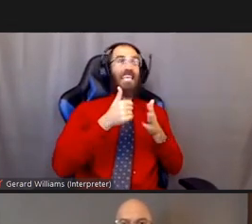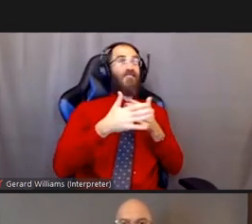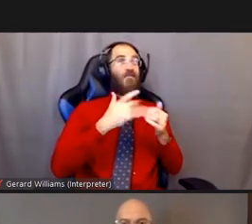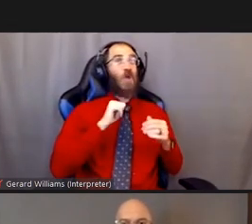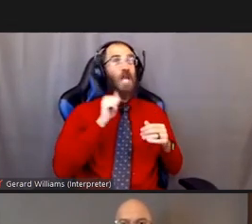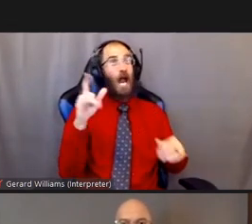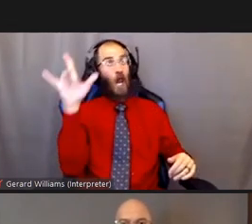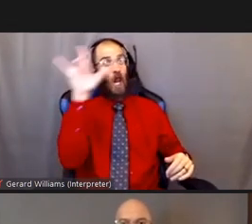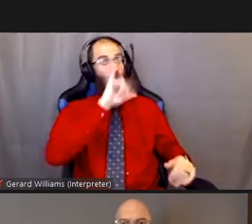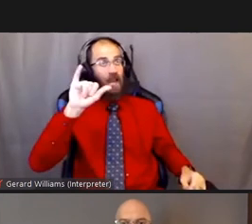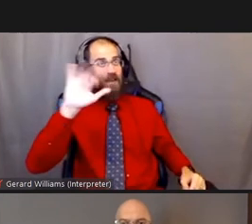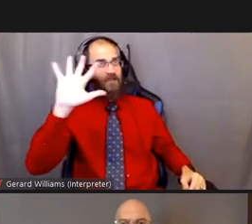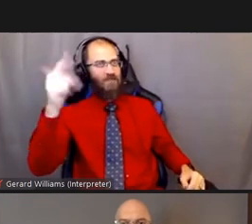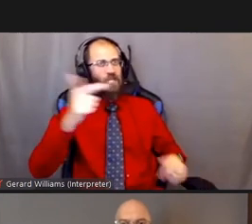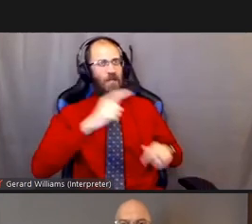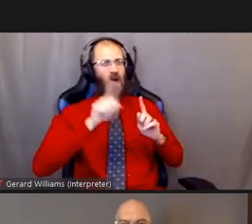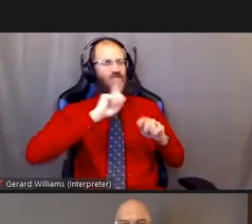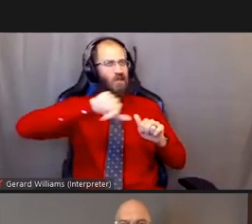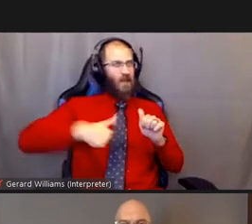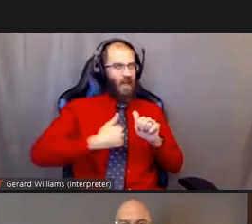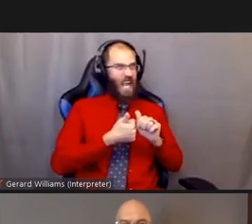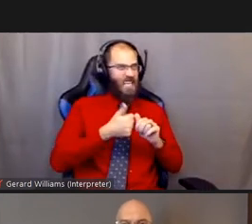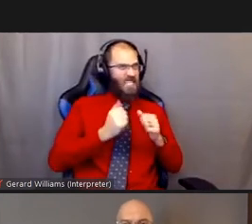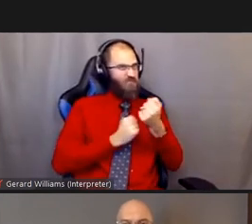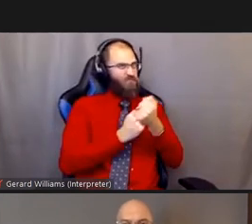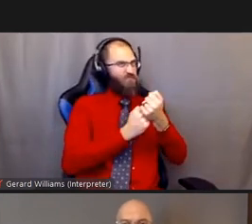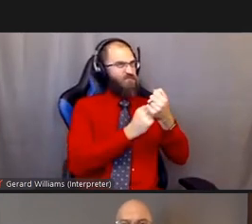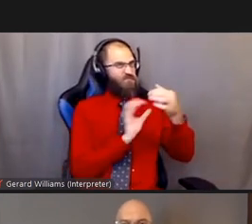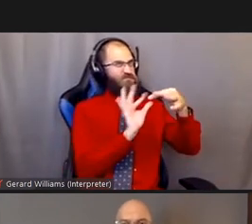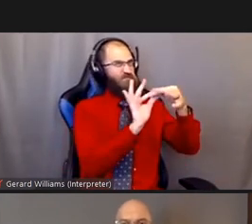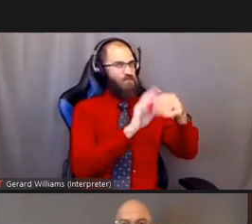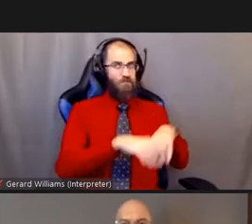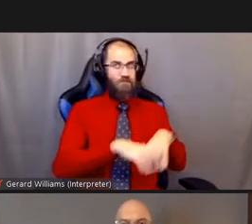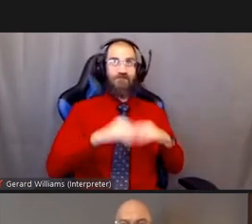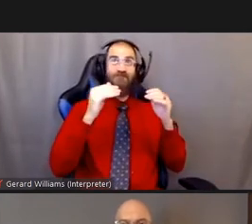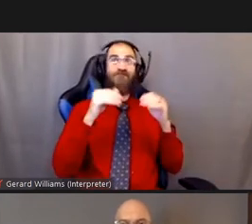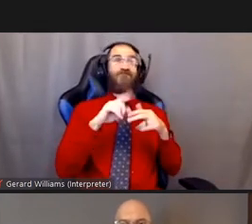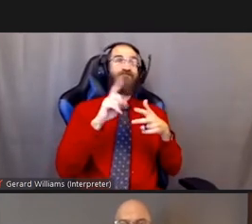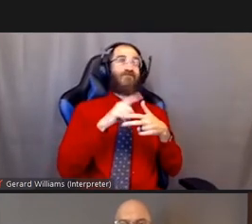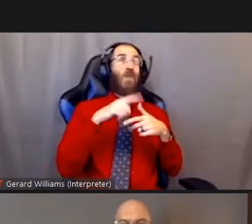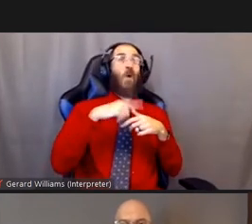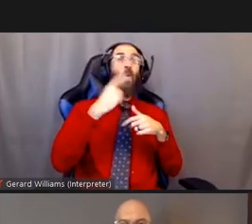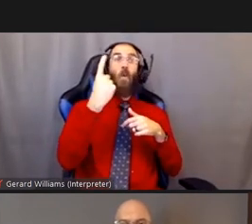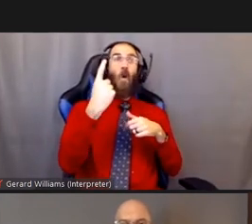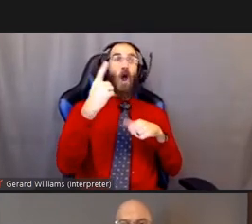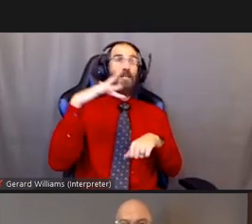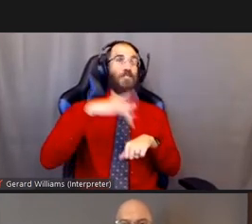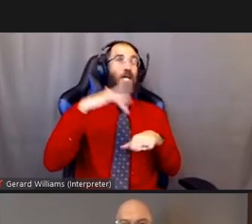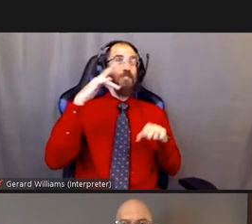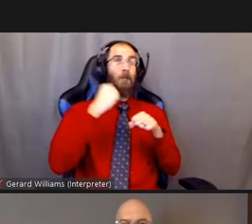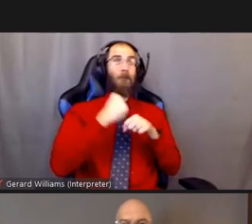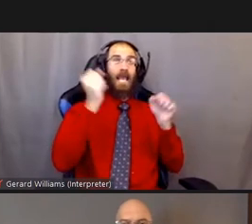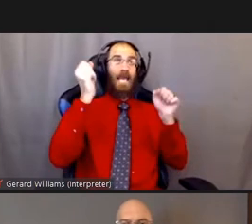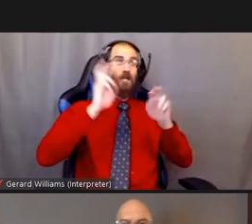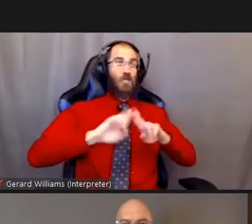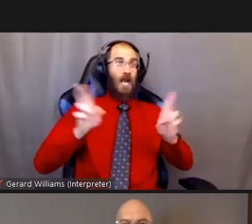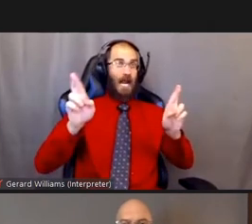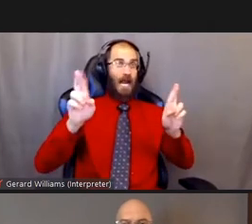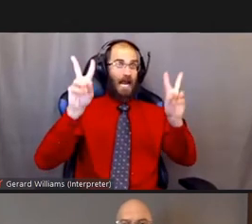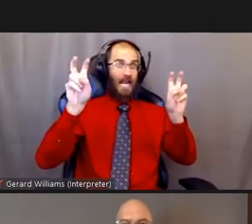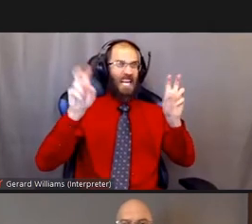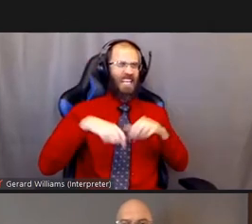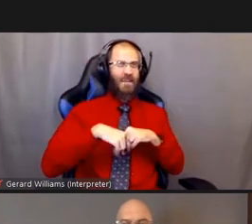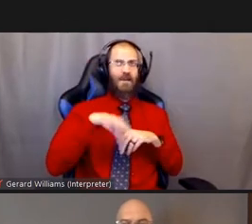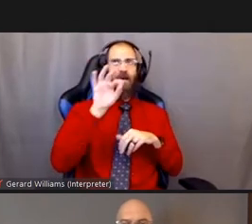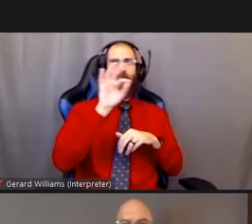wireless deployments. So in the one-touch make-ready space, the FCC has updated its rules